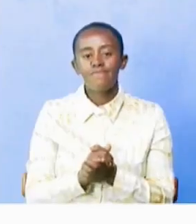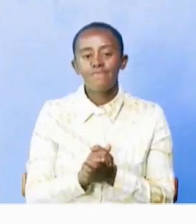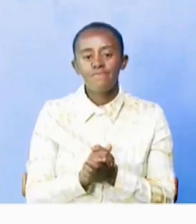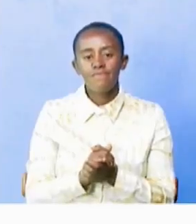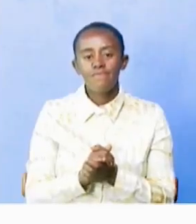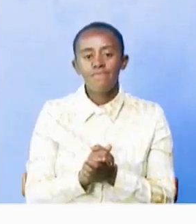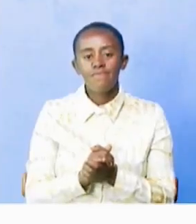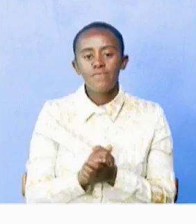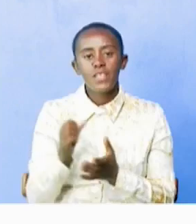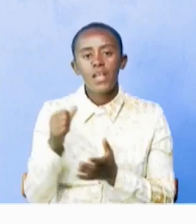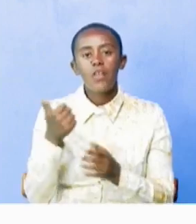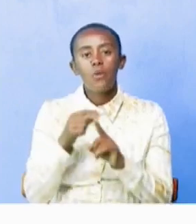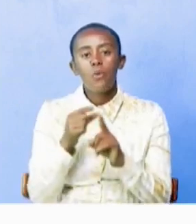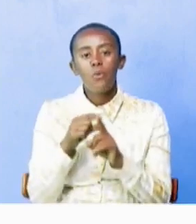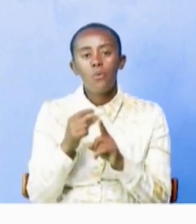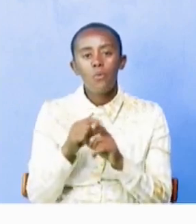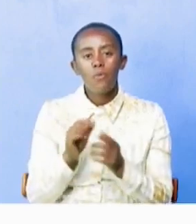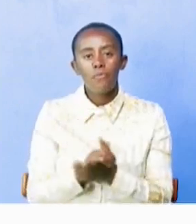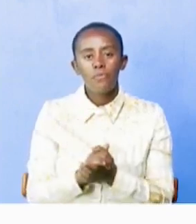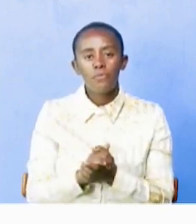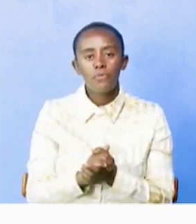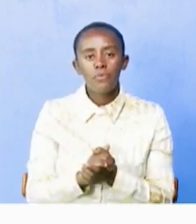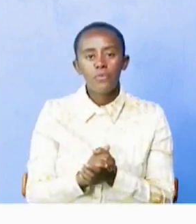What about another word? Aerobic.